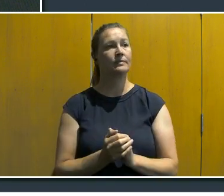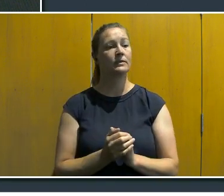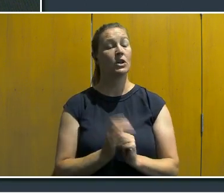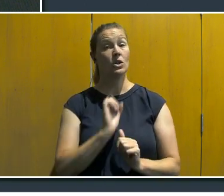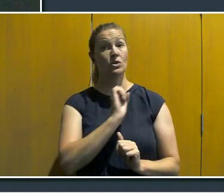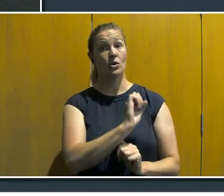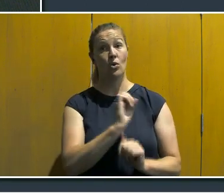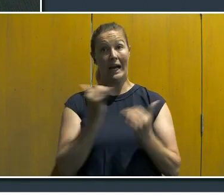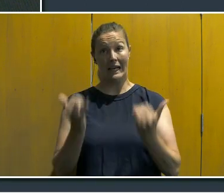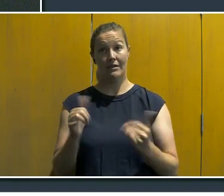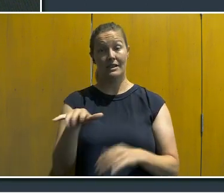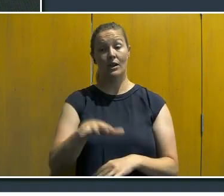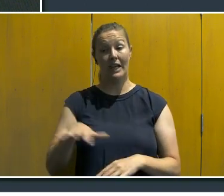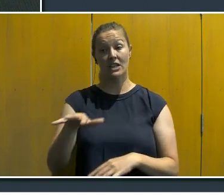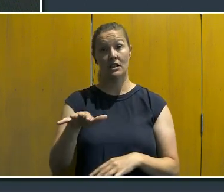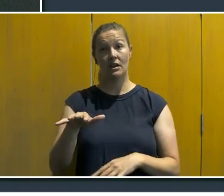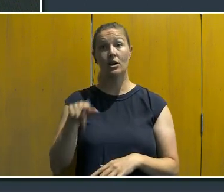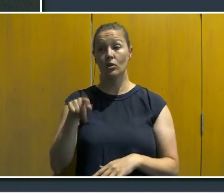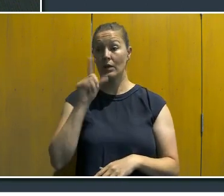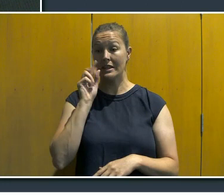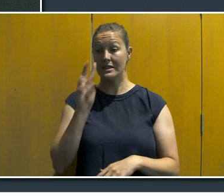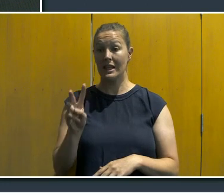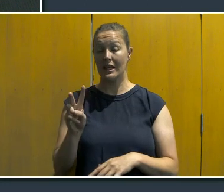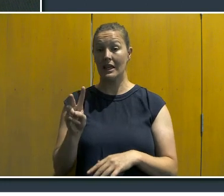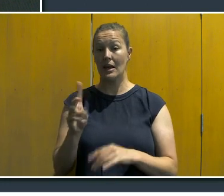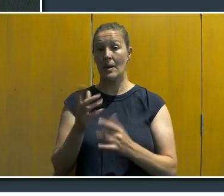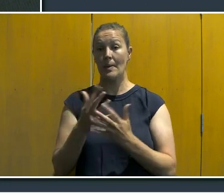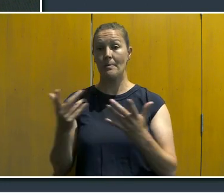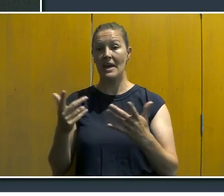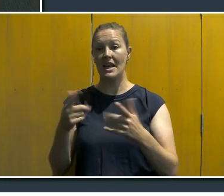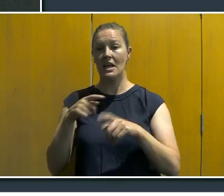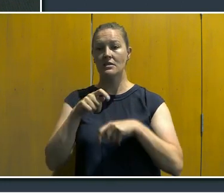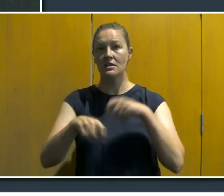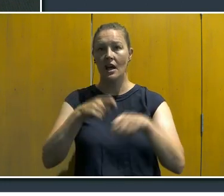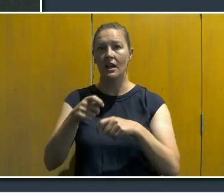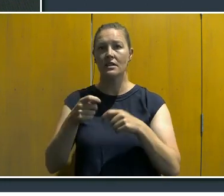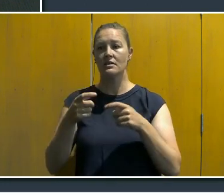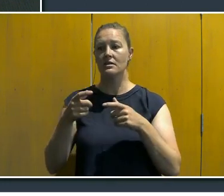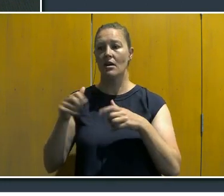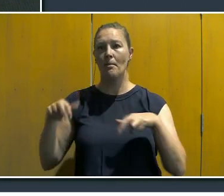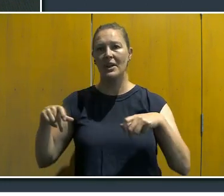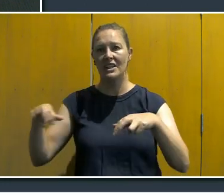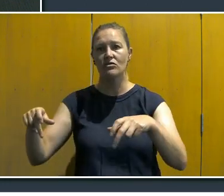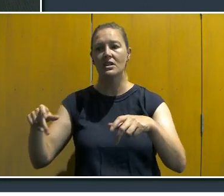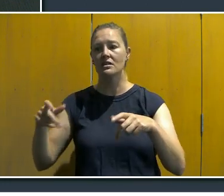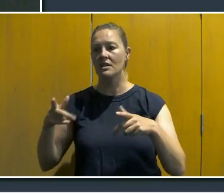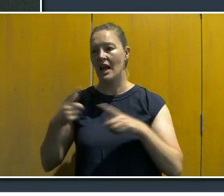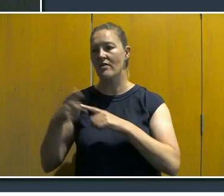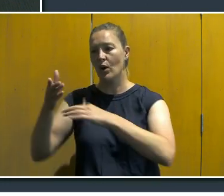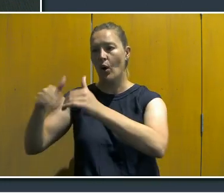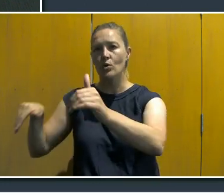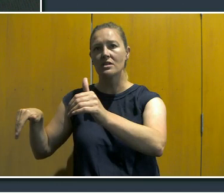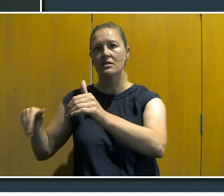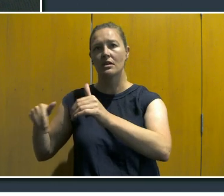your current location, do you see quite a number of pedestrians, cyclists and people coming in and out along the coast and around Bayview that